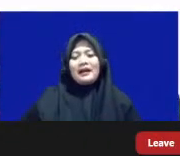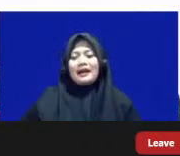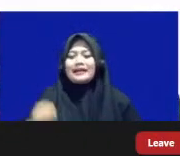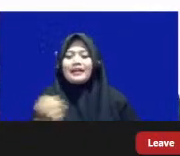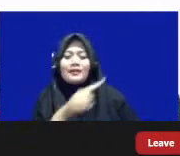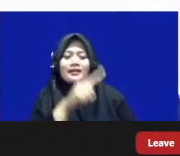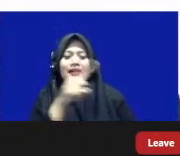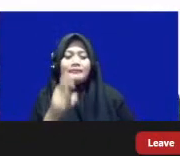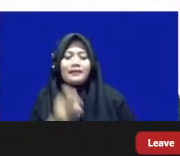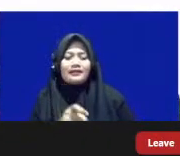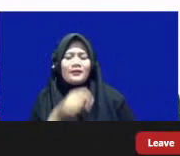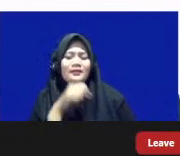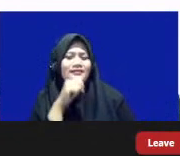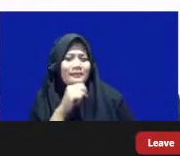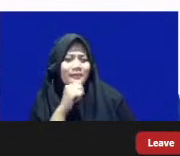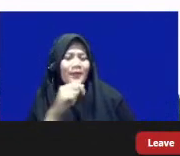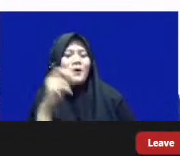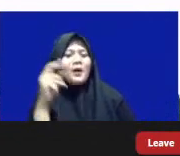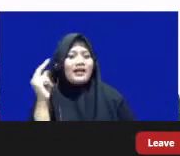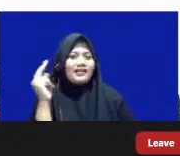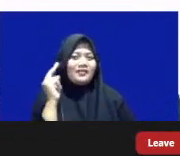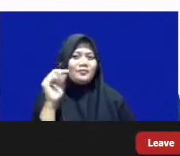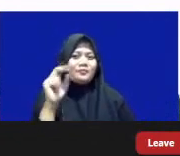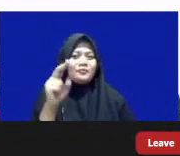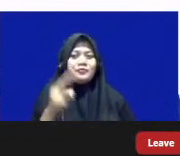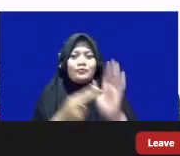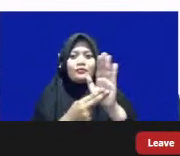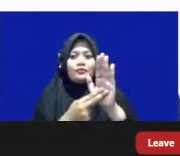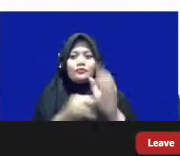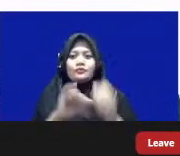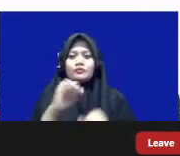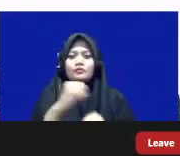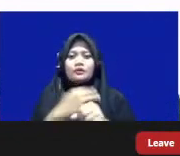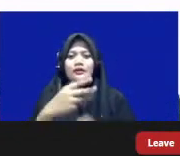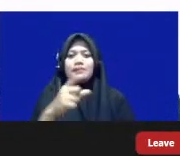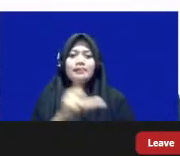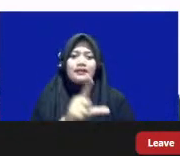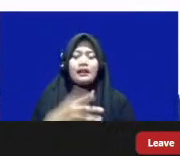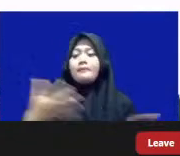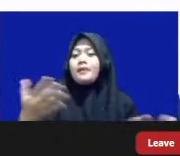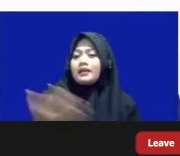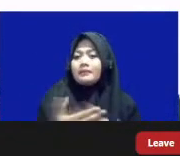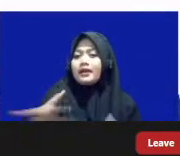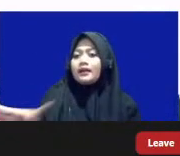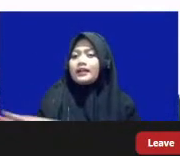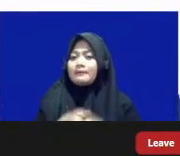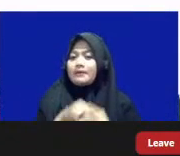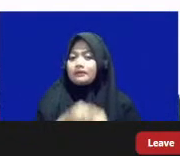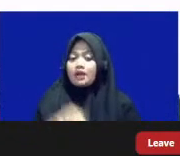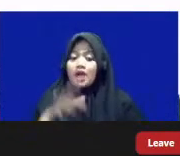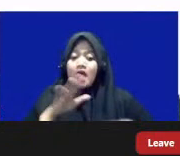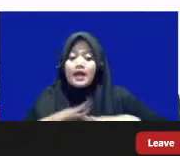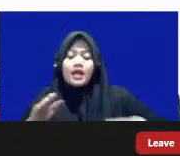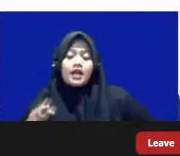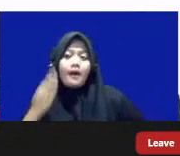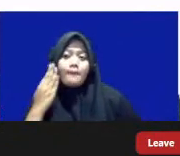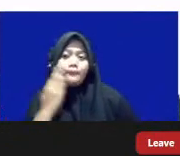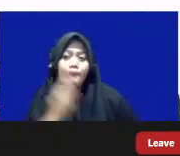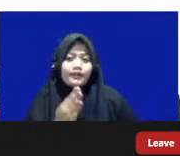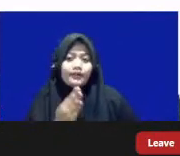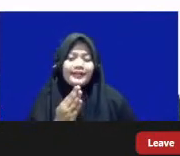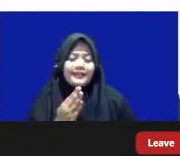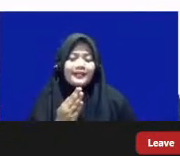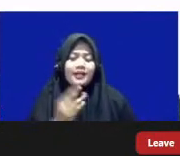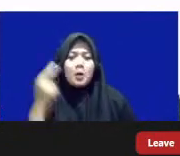Nigar. Mrs. Nigar, how is the women involvement for disaster response in Bangladesh? As mentioned before,